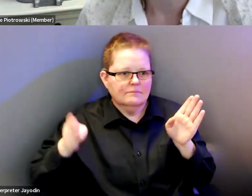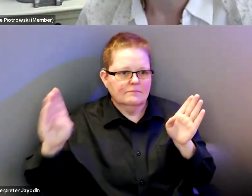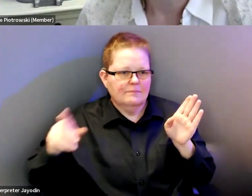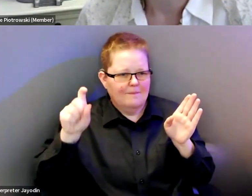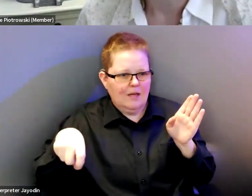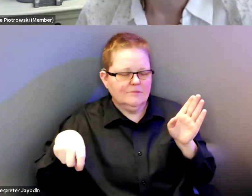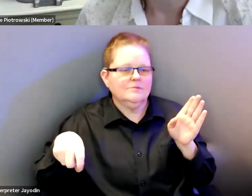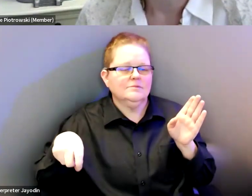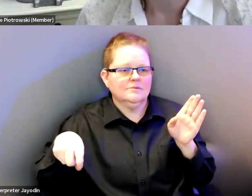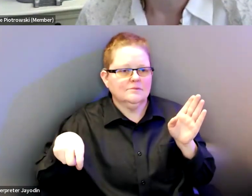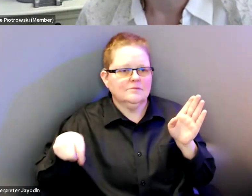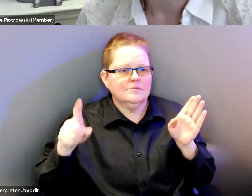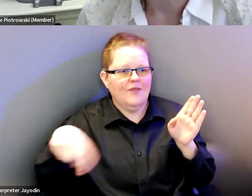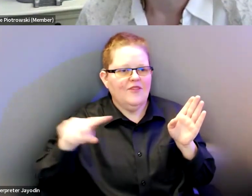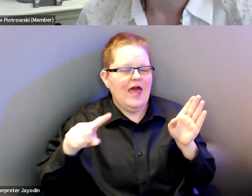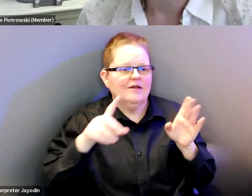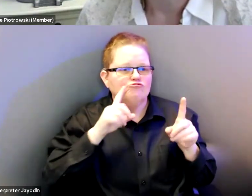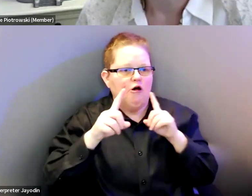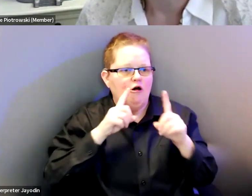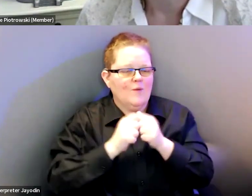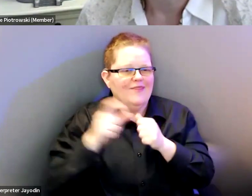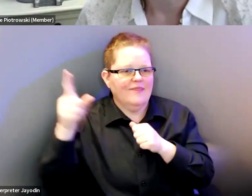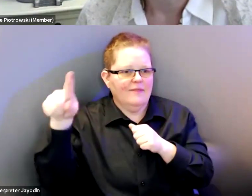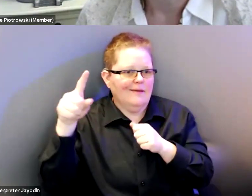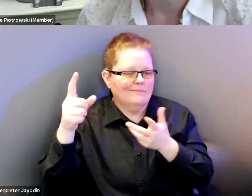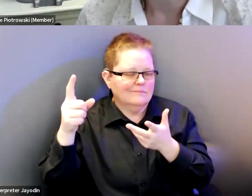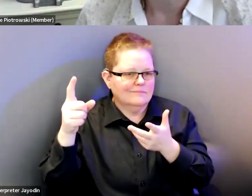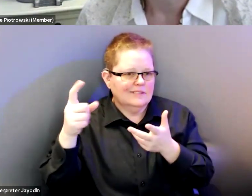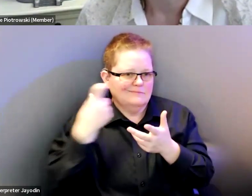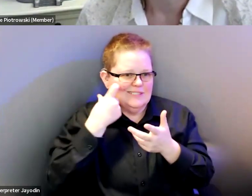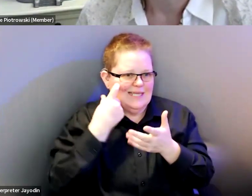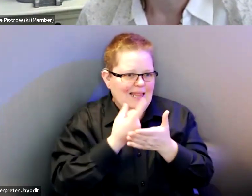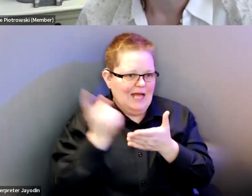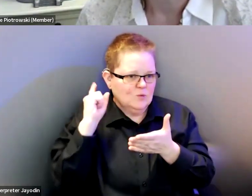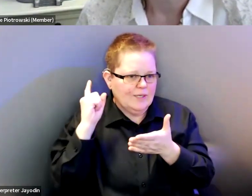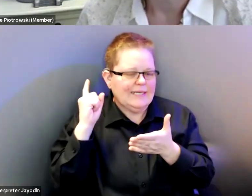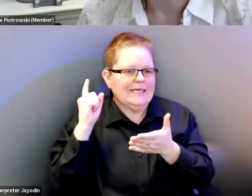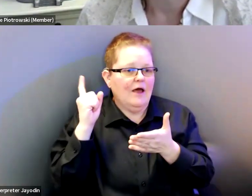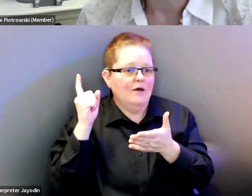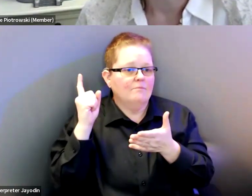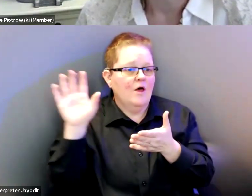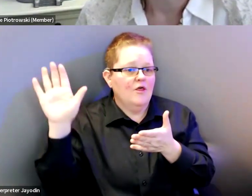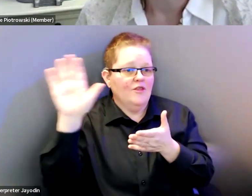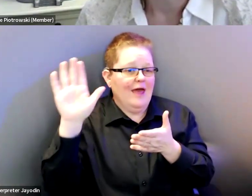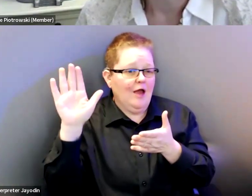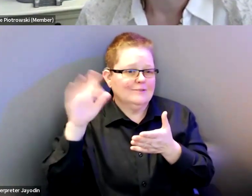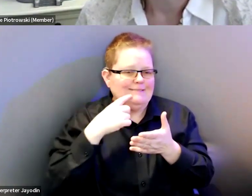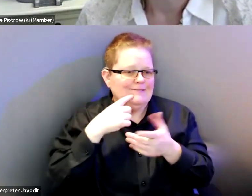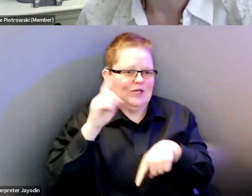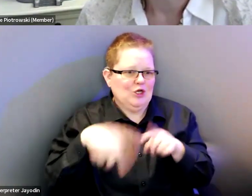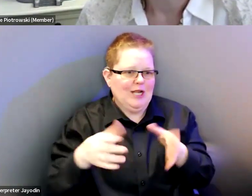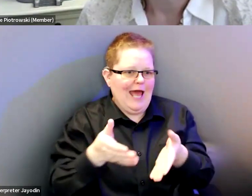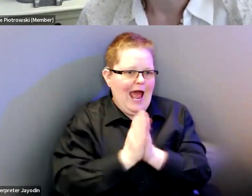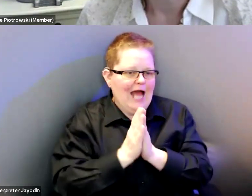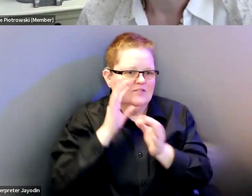that they in talking to them as early as last week, that they said we couldn't ask for an extension, that you would